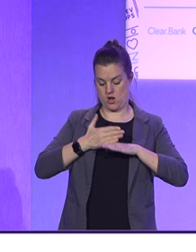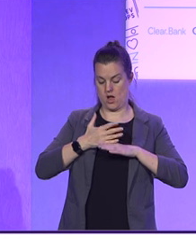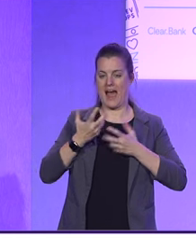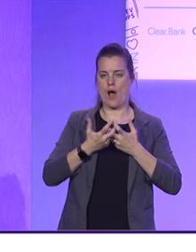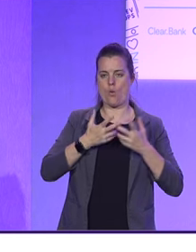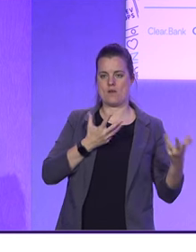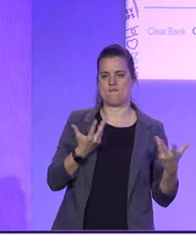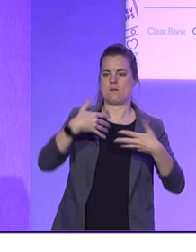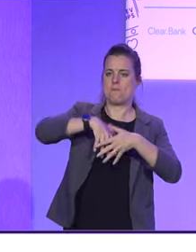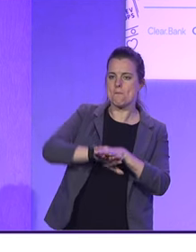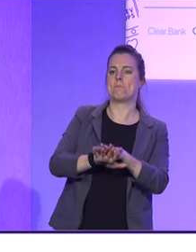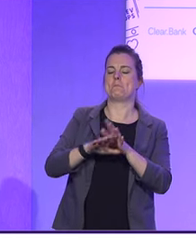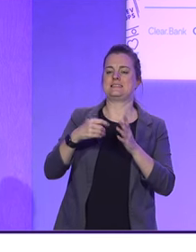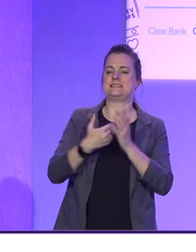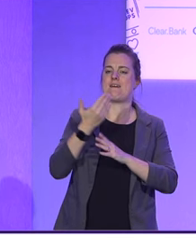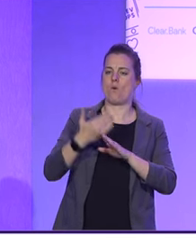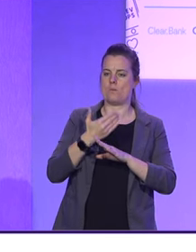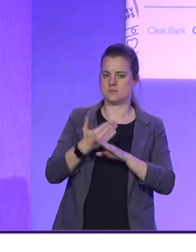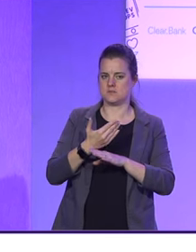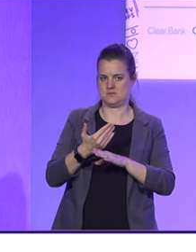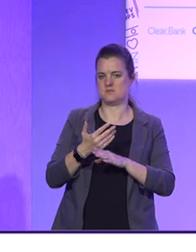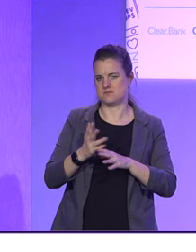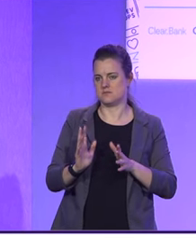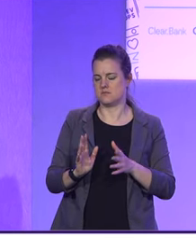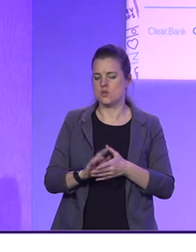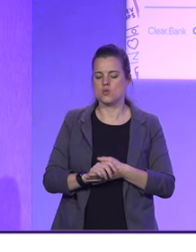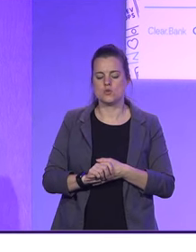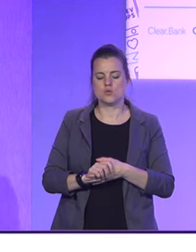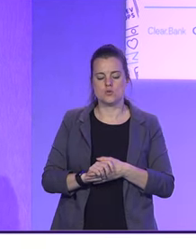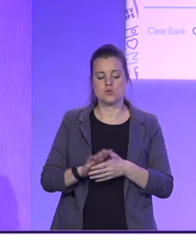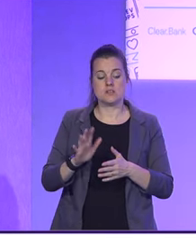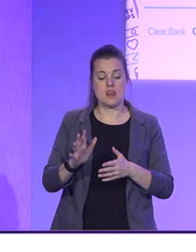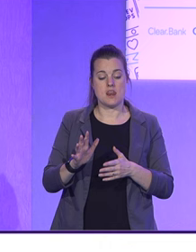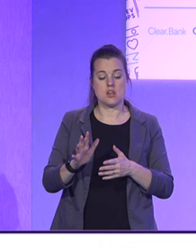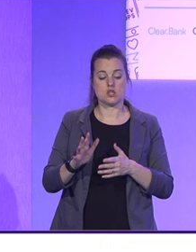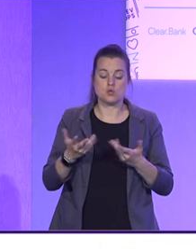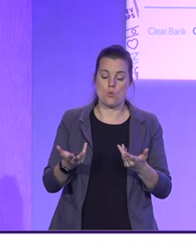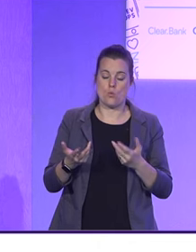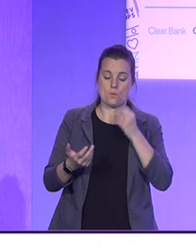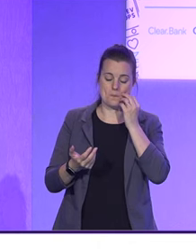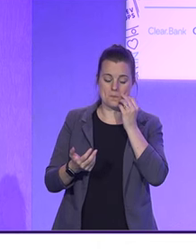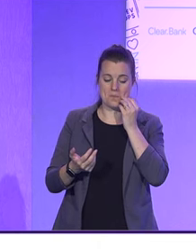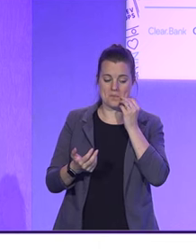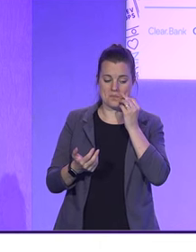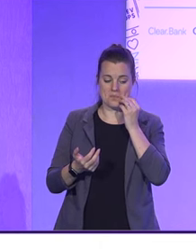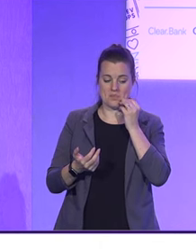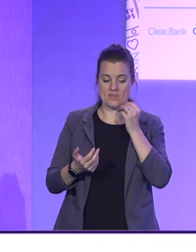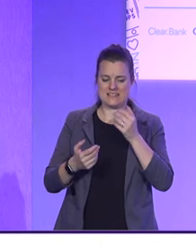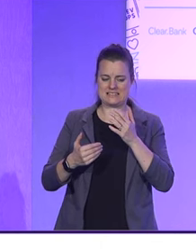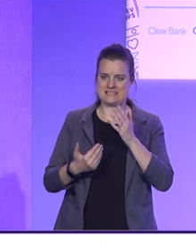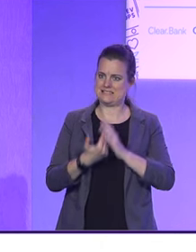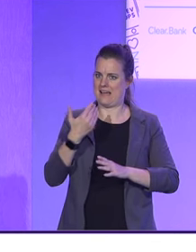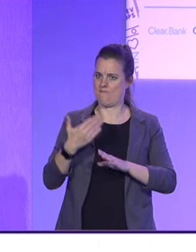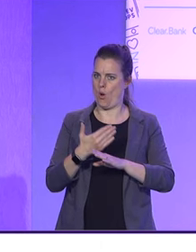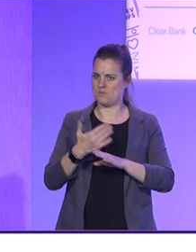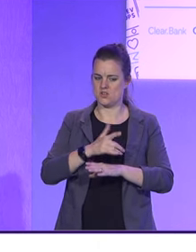differ about your companies or projects, but I think it's good to know, okay? So why need DevOps